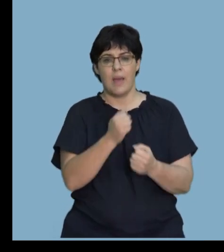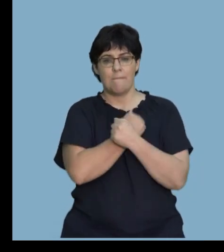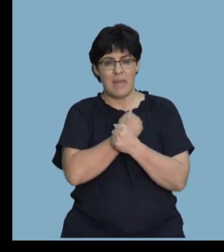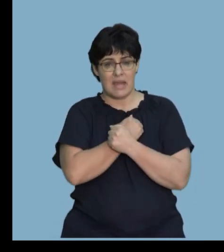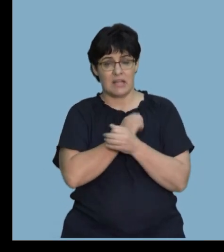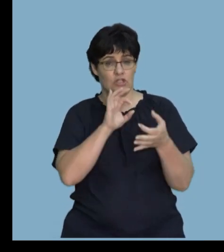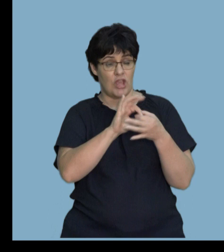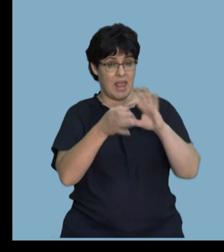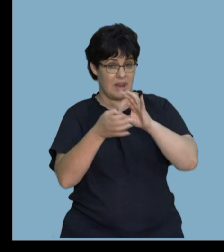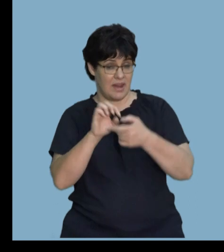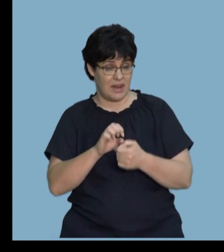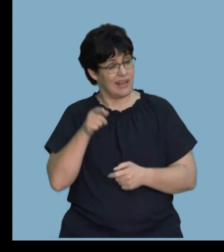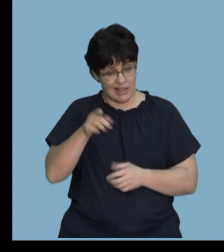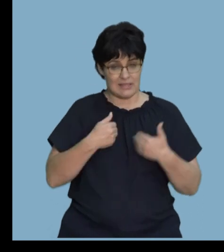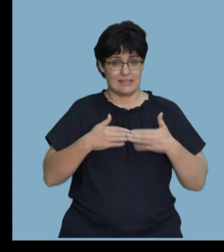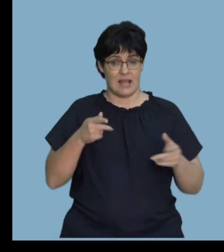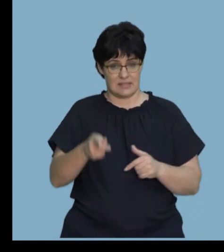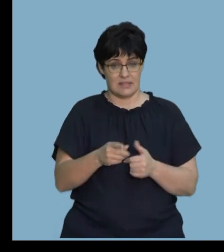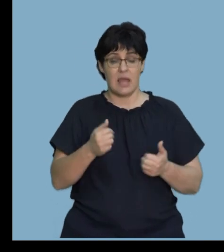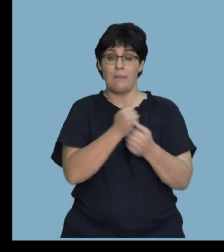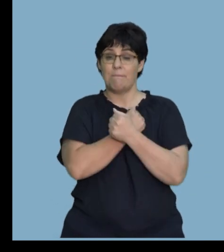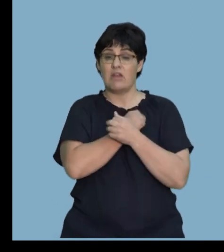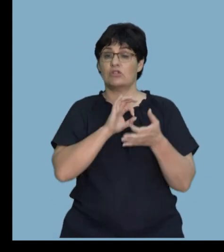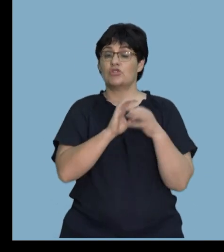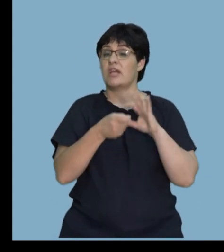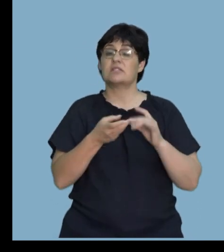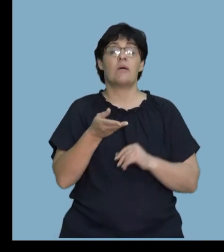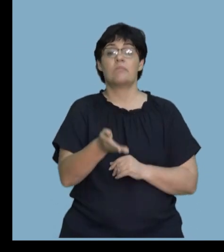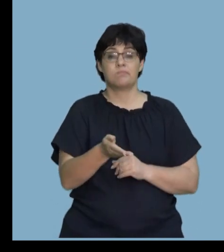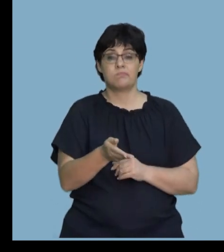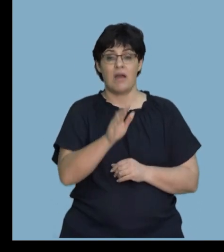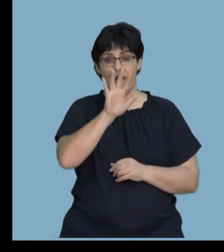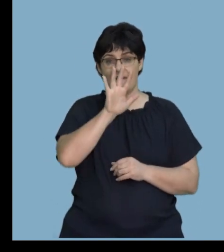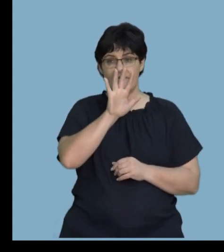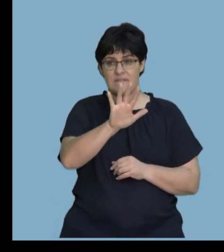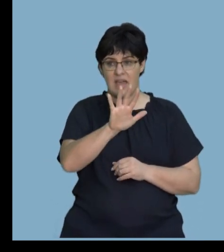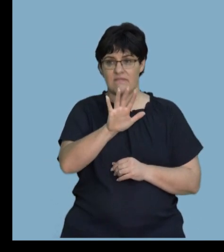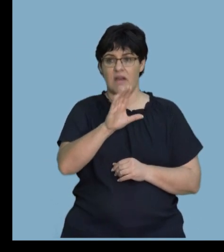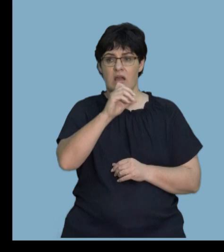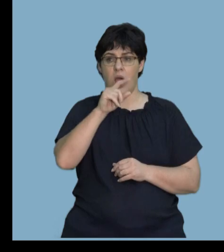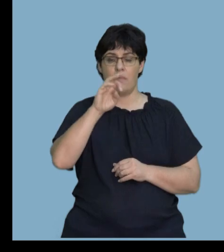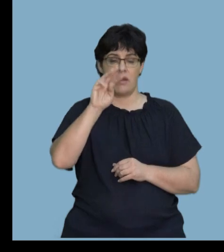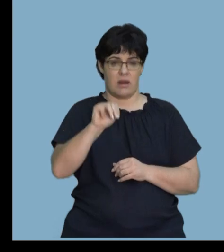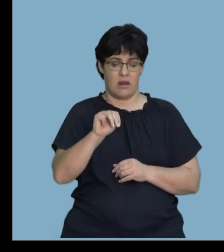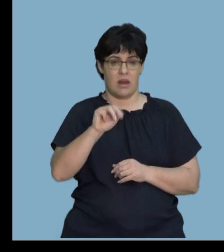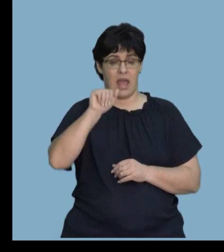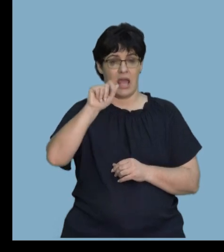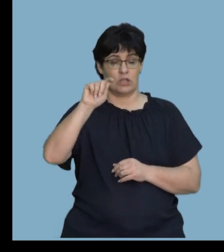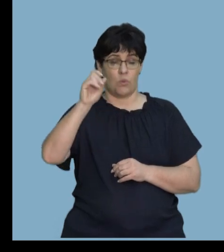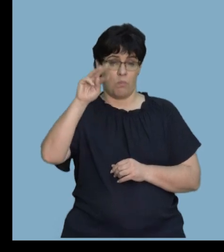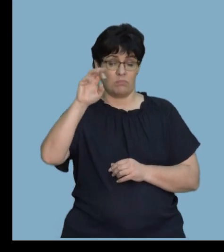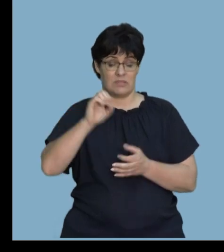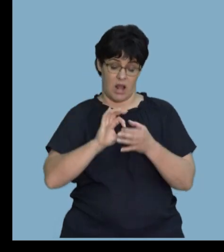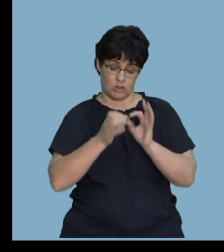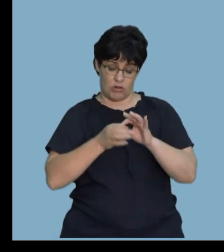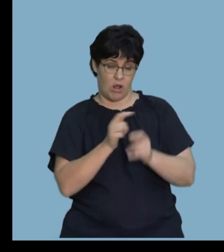chain, that's where we start. This parent chain consists of 5 carbon atoms in the longest continuous chain. So